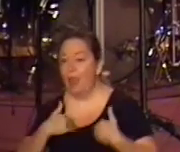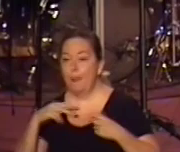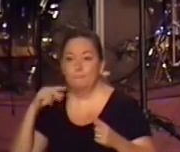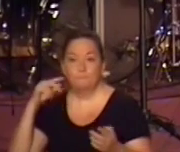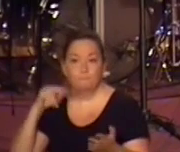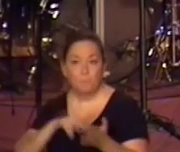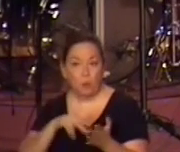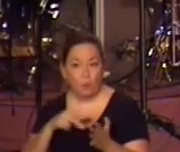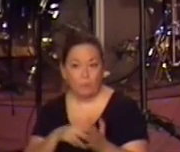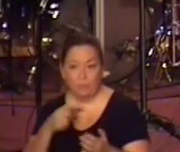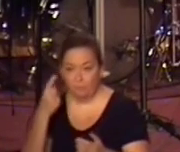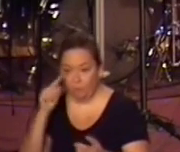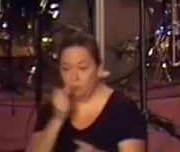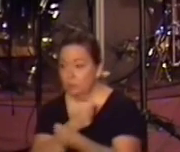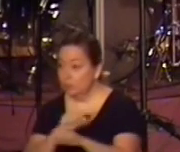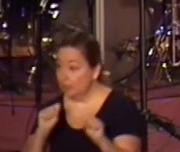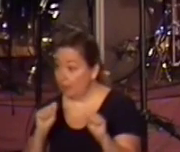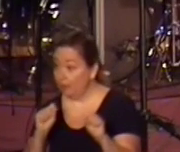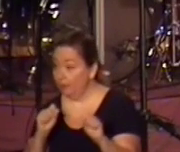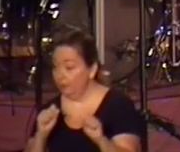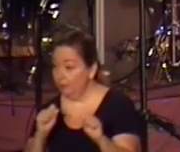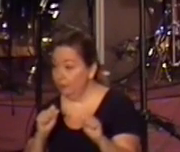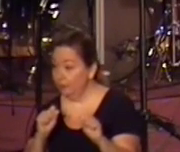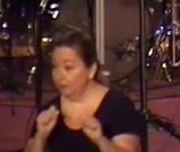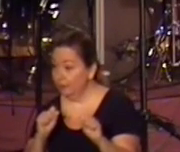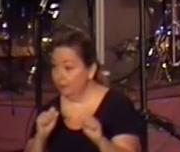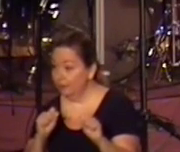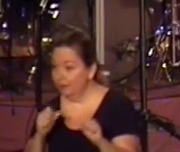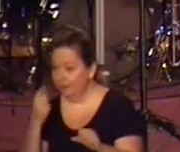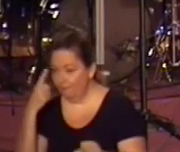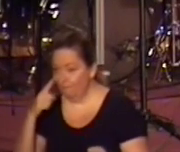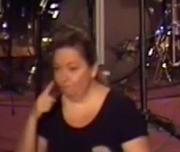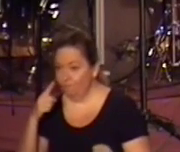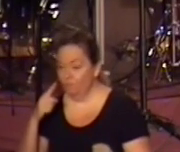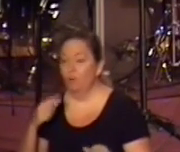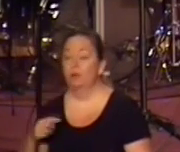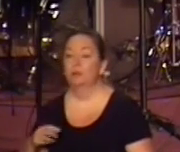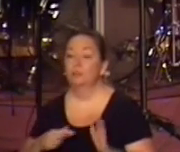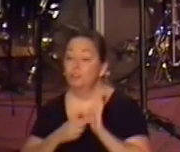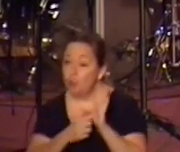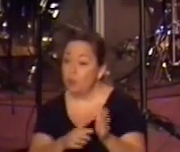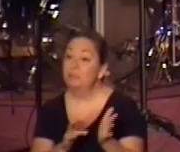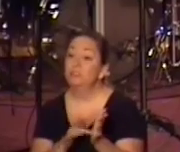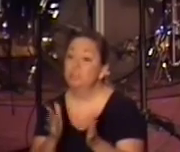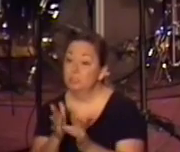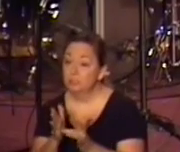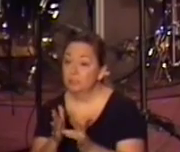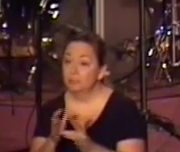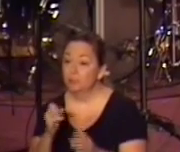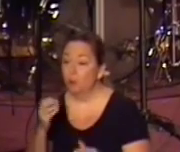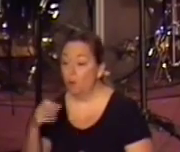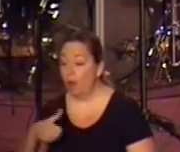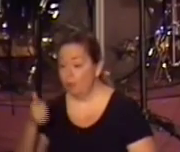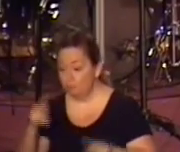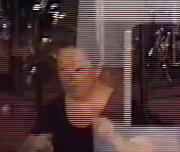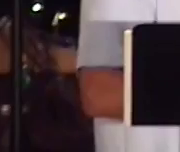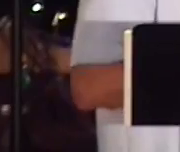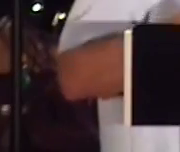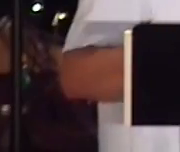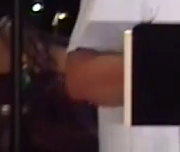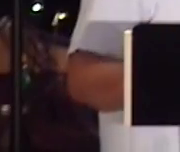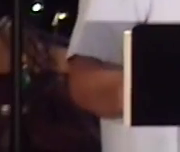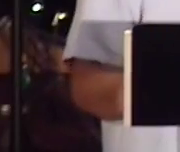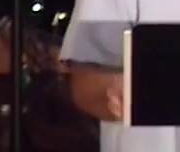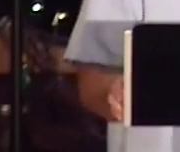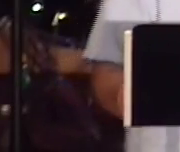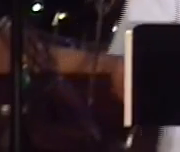purpose to save us, but also to be a reflection of Jesus that brings others to him. Now, the